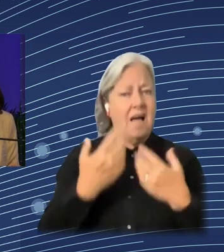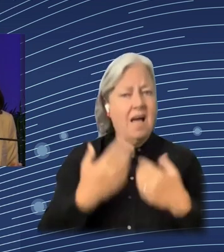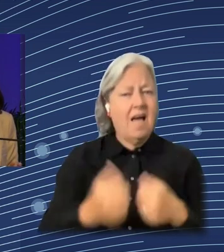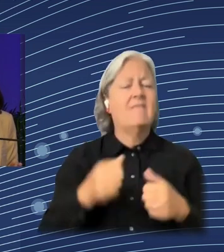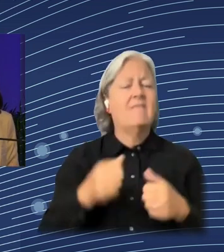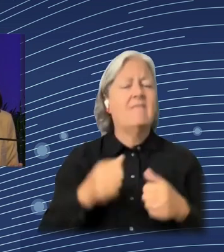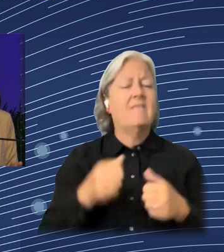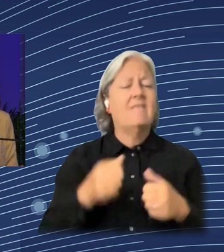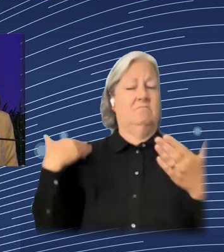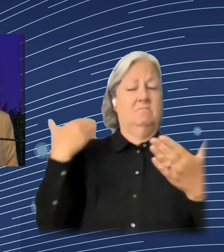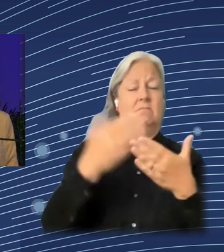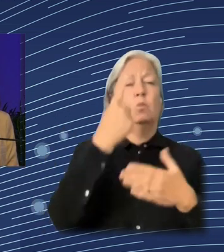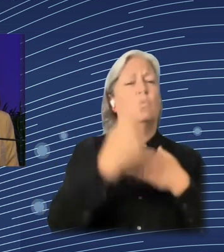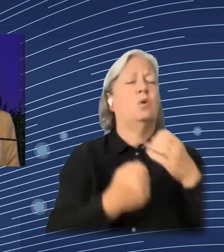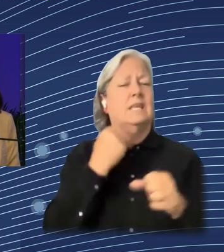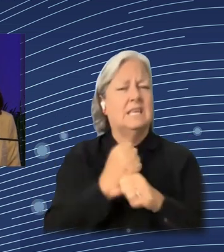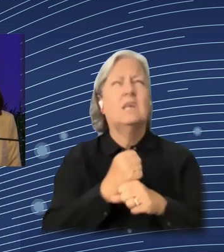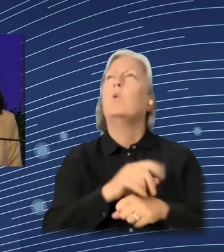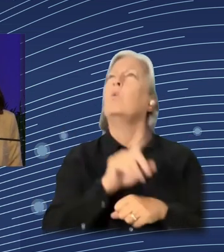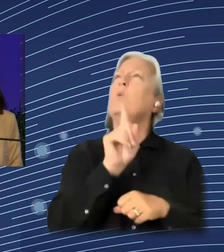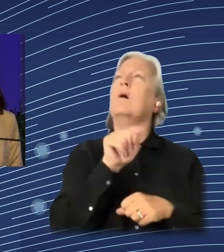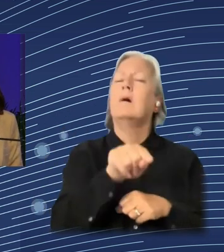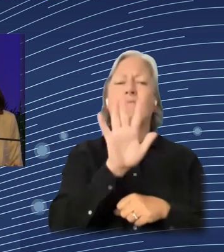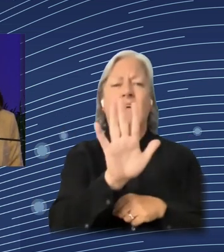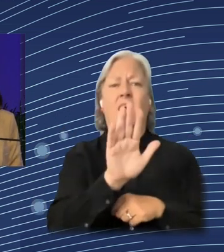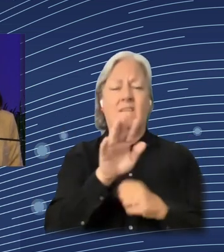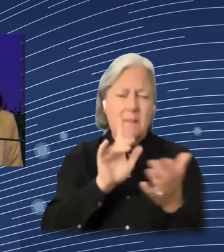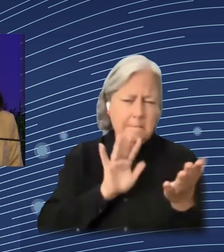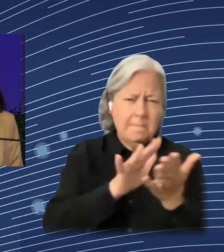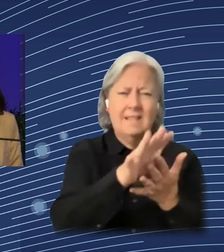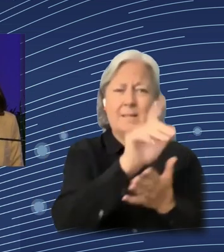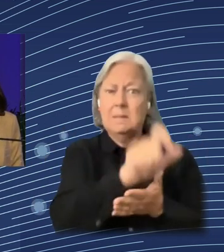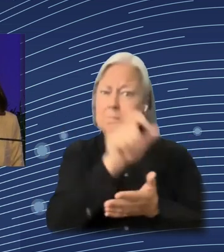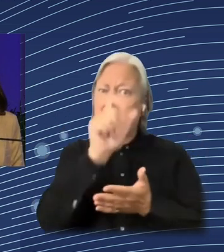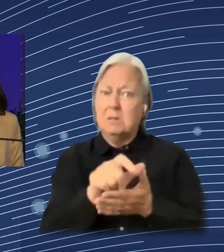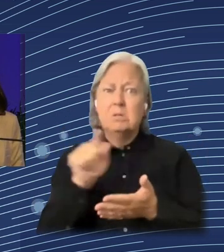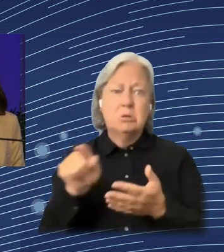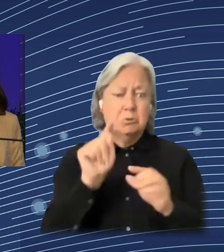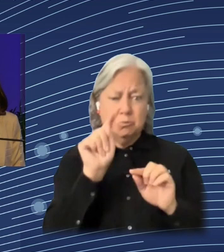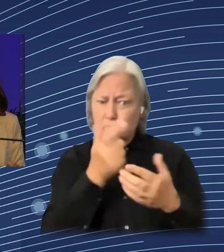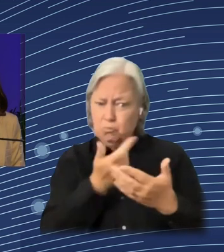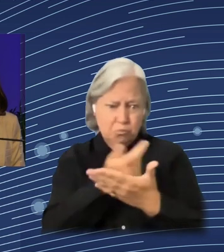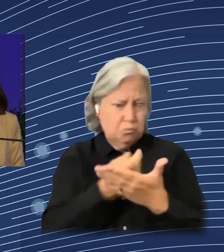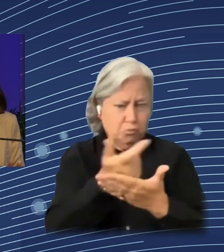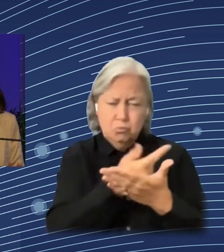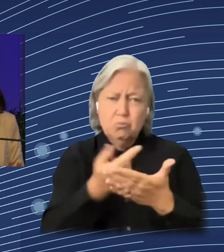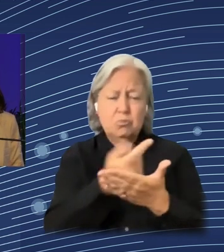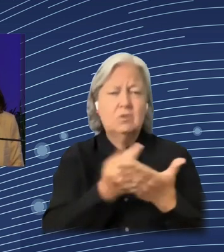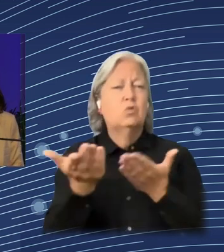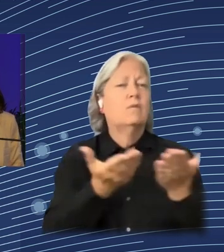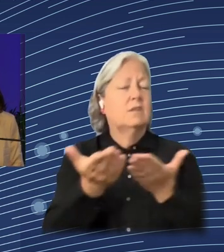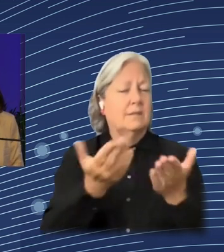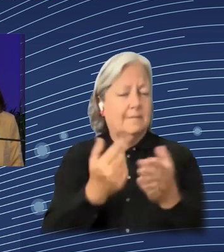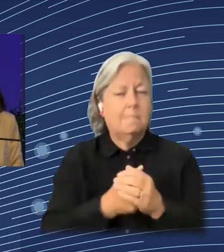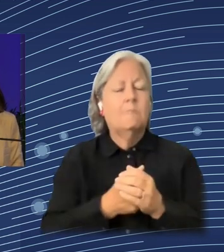by 1.5 million people. And thanks to this service, the requests for